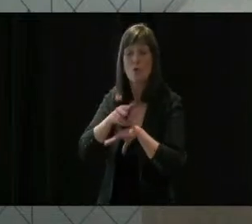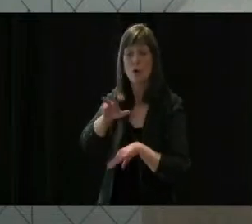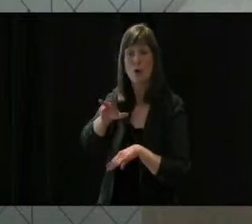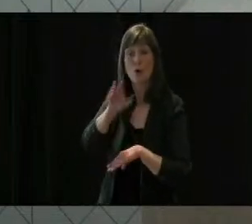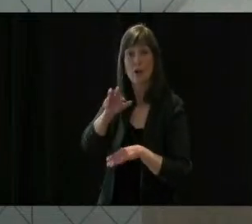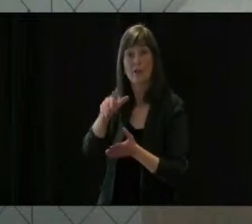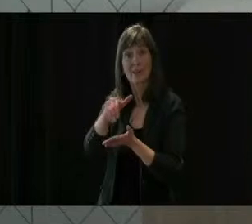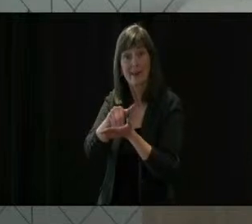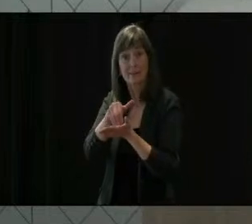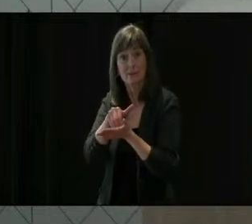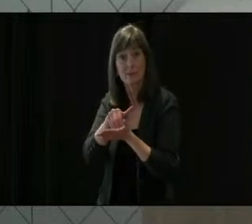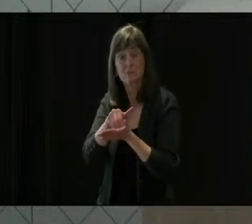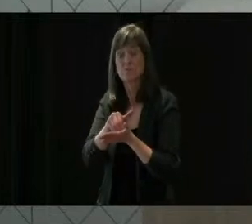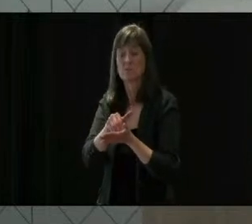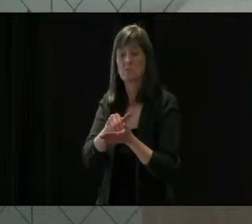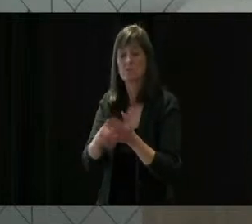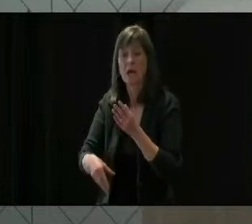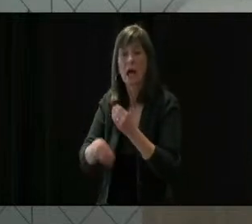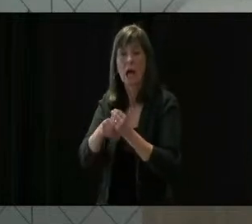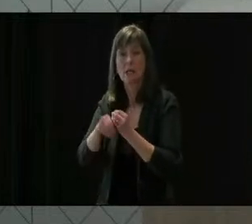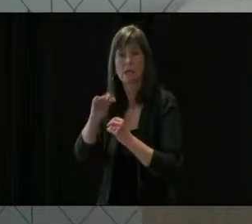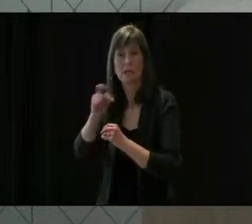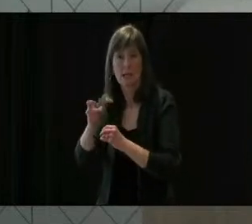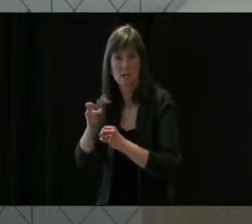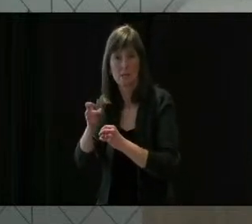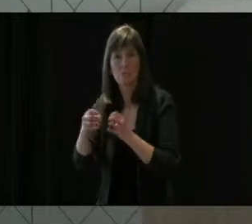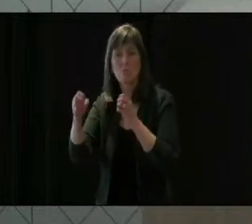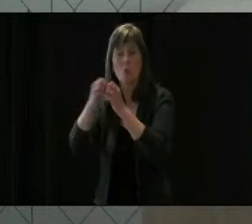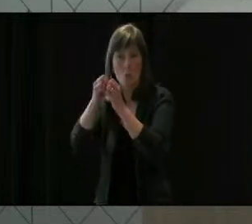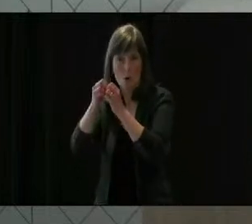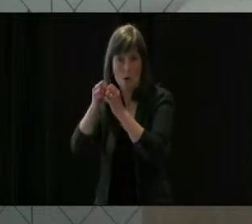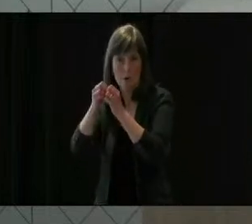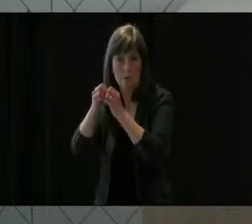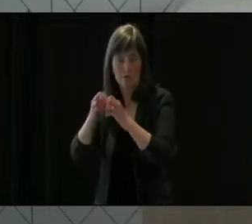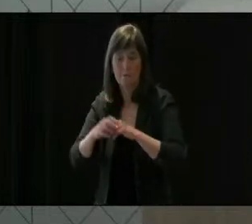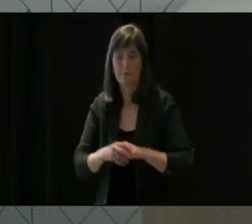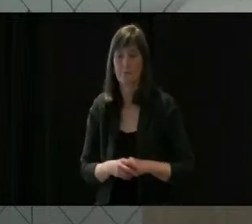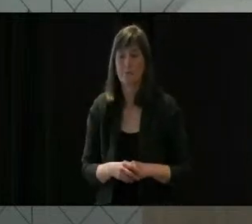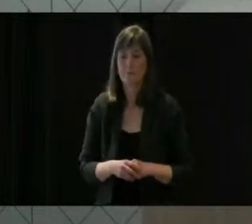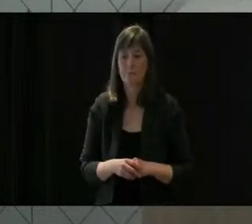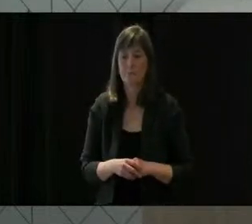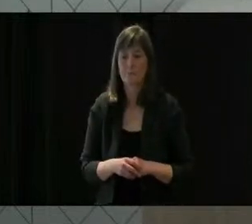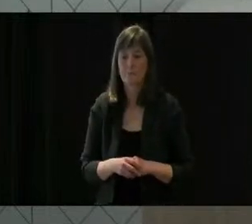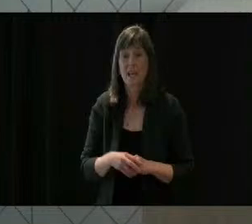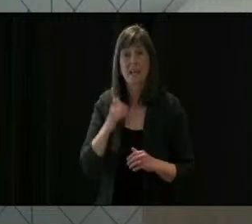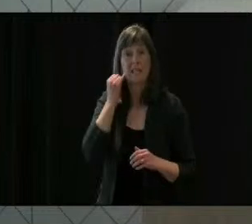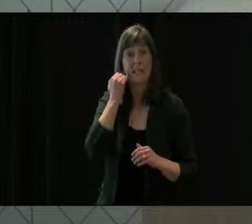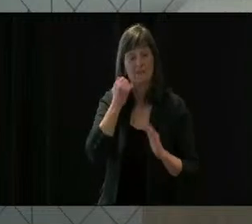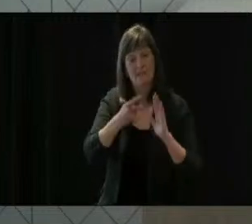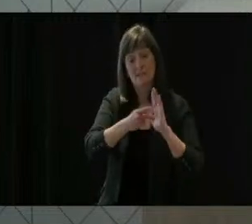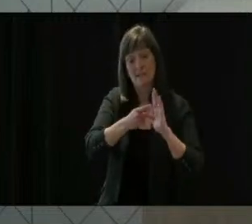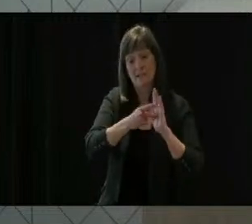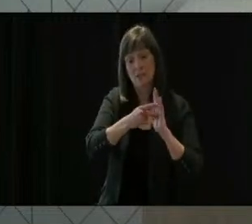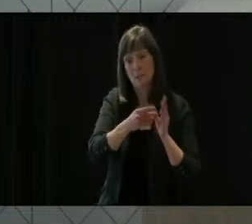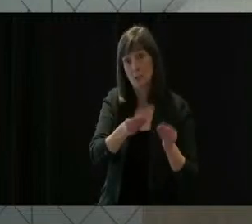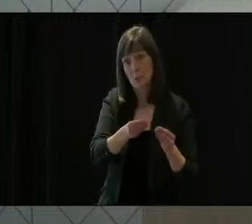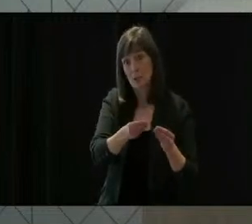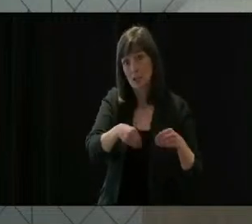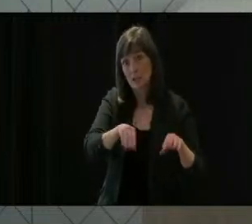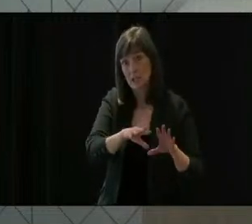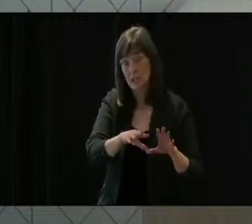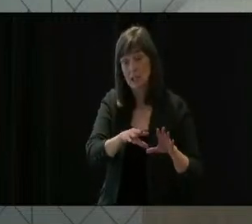have a progressively greater tax on them. And then in an ongoing way, second properties should